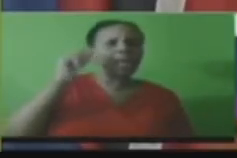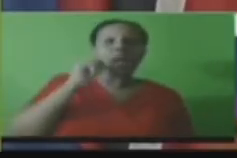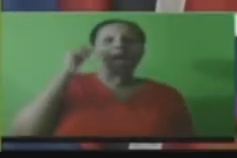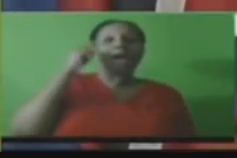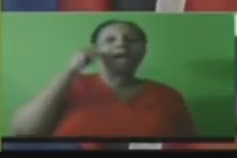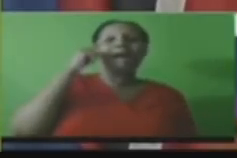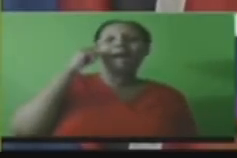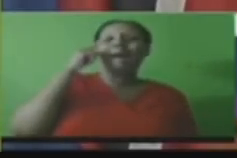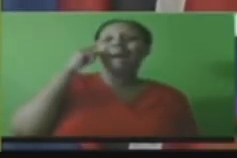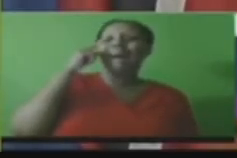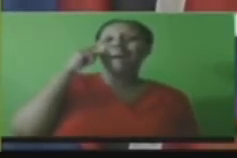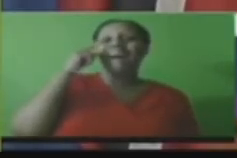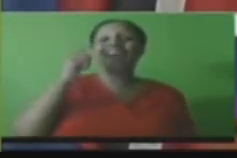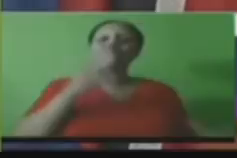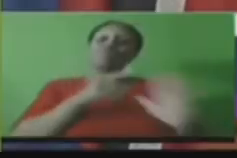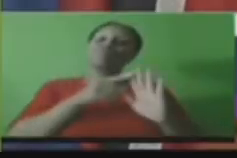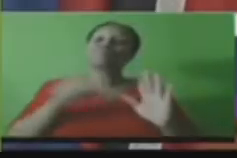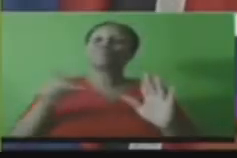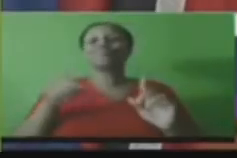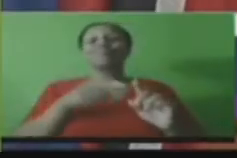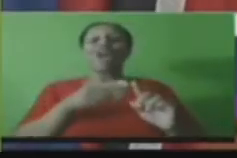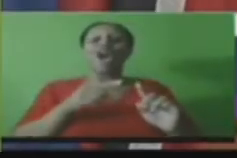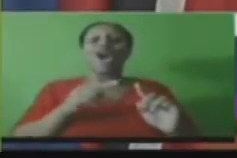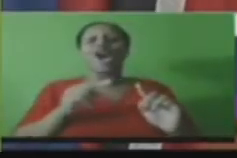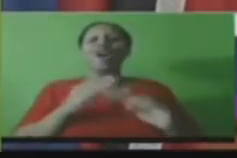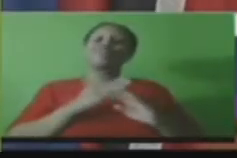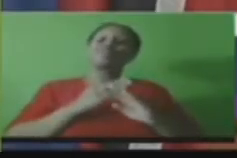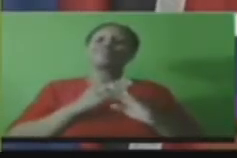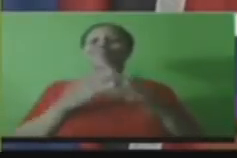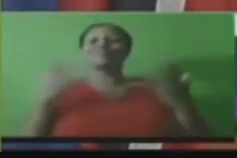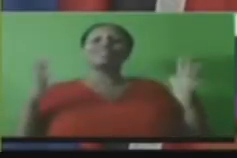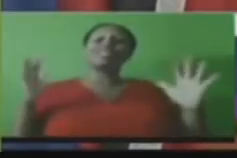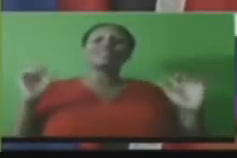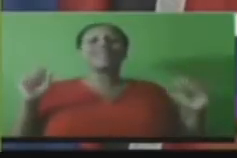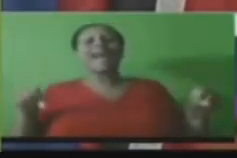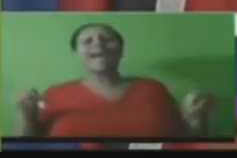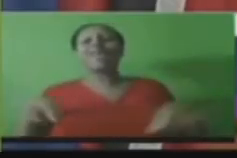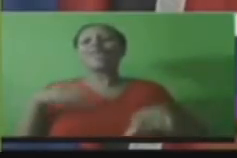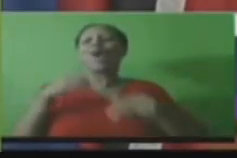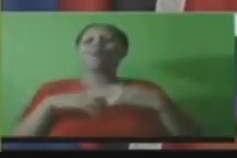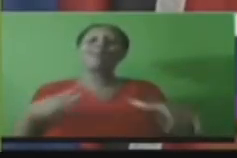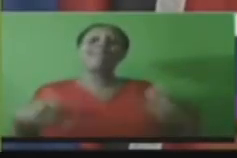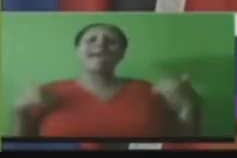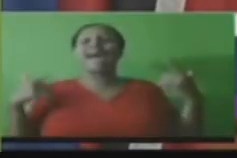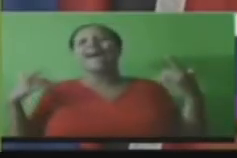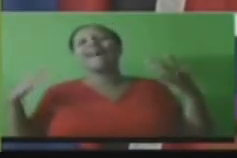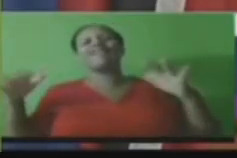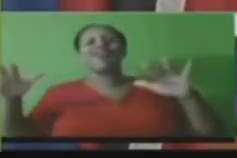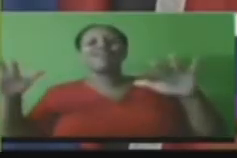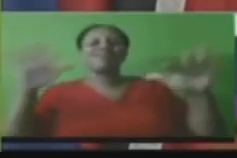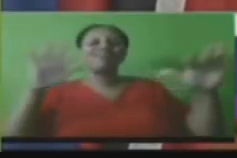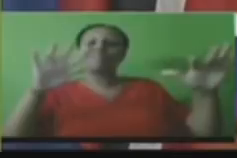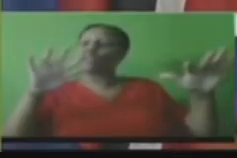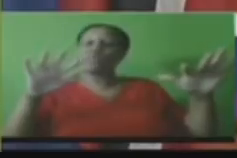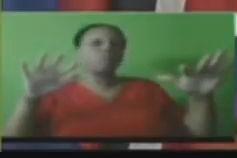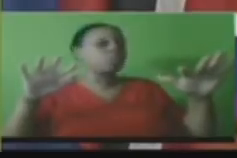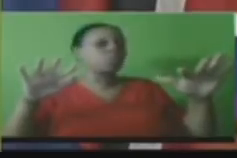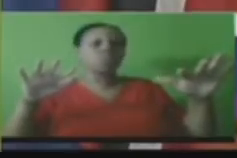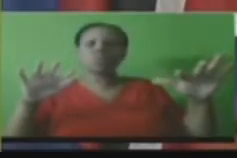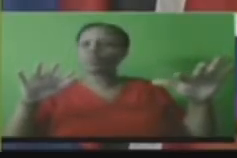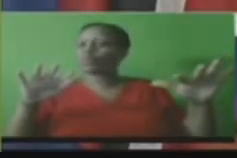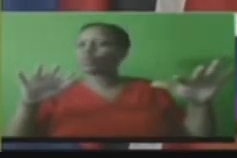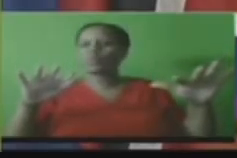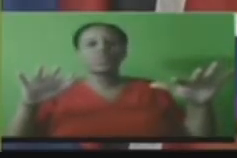about business as usual. We know that that one shot